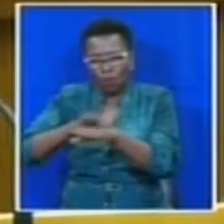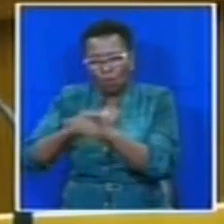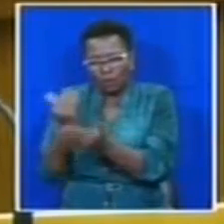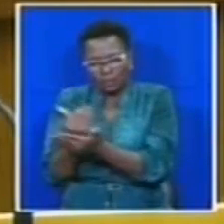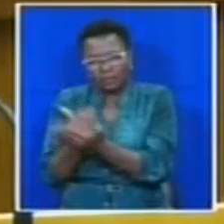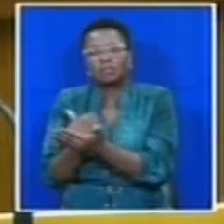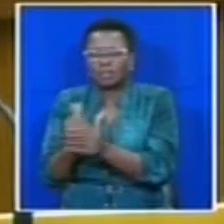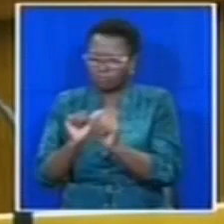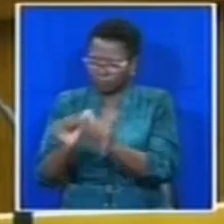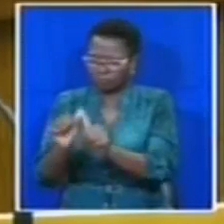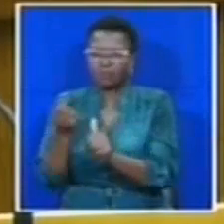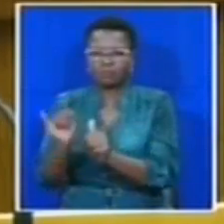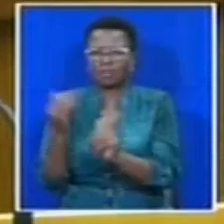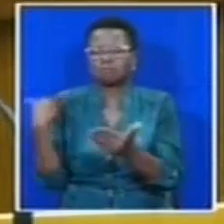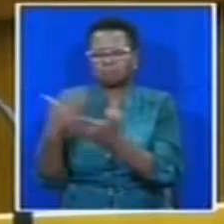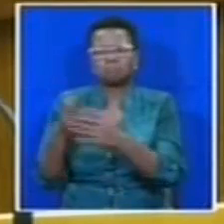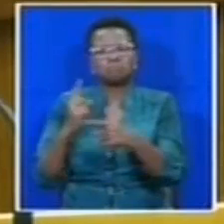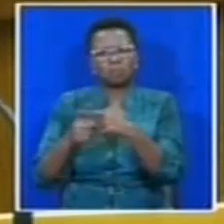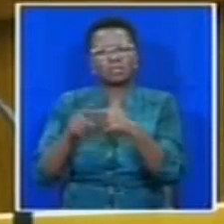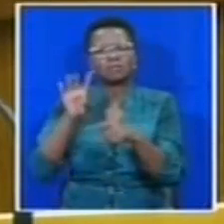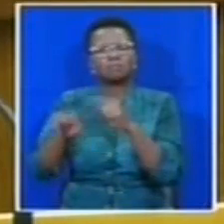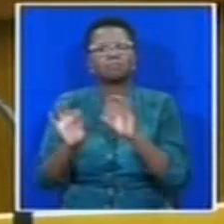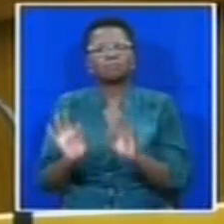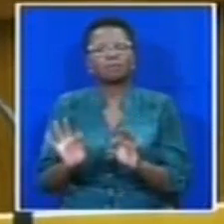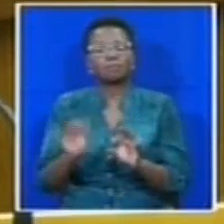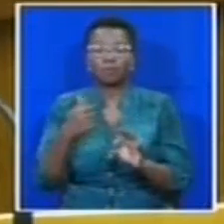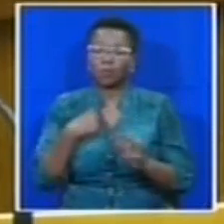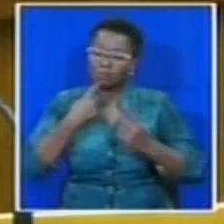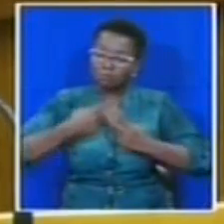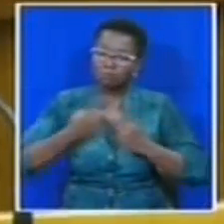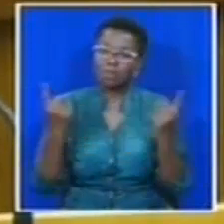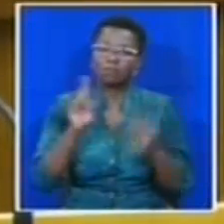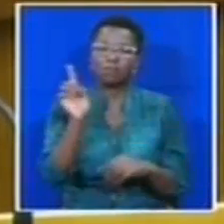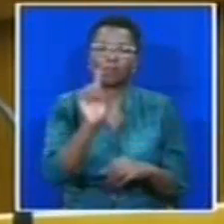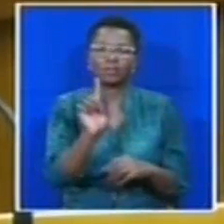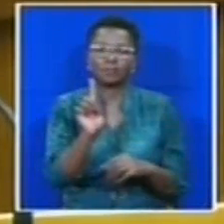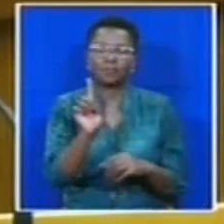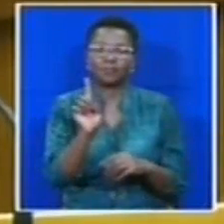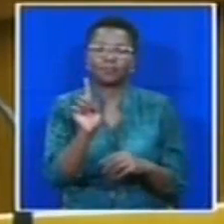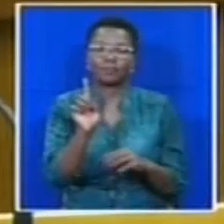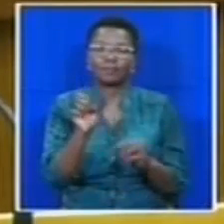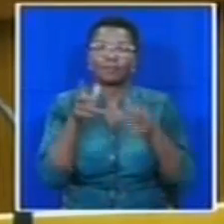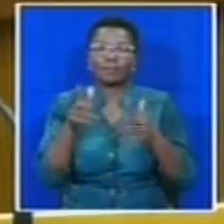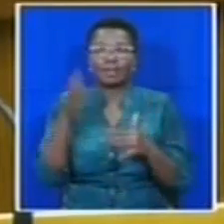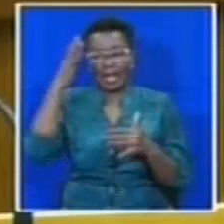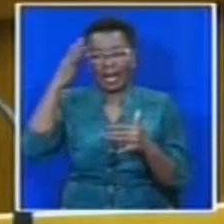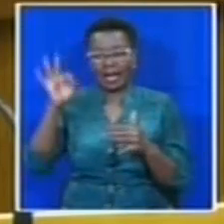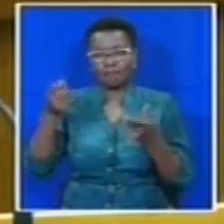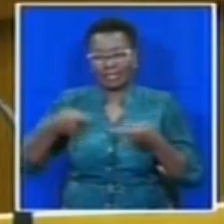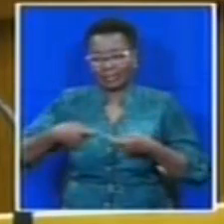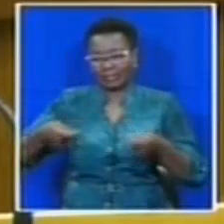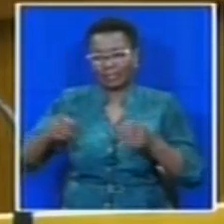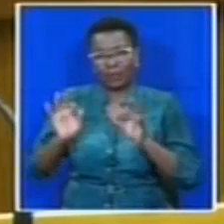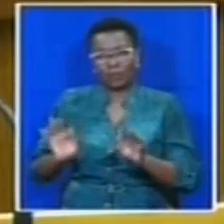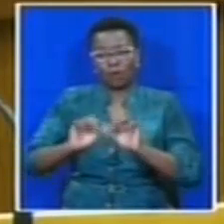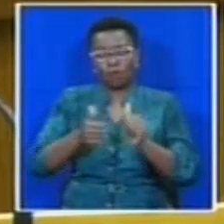and is bearing results. Our central message, therefore, is that stable and sustainable public finances,